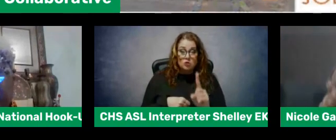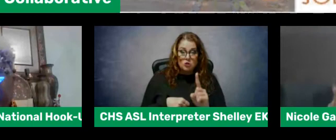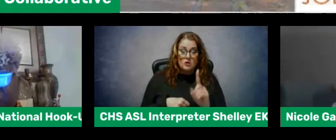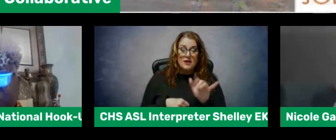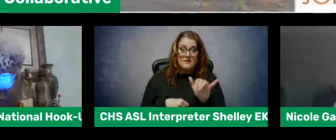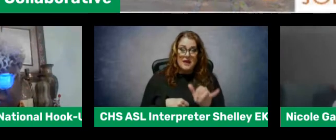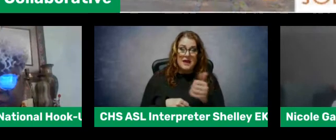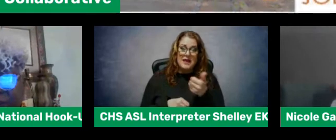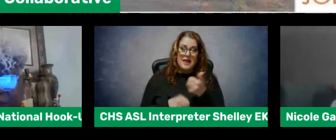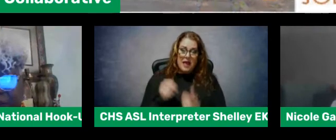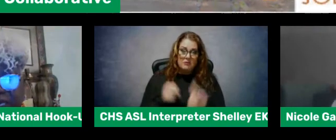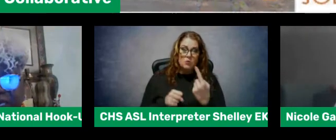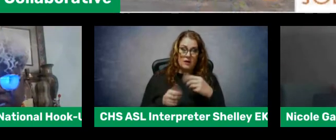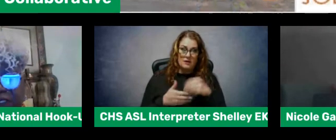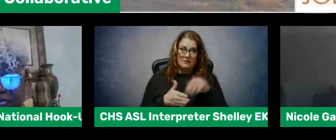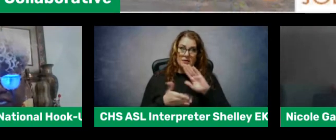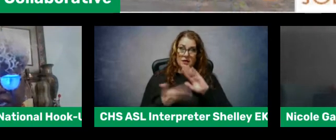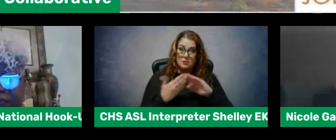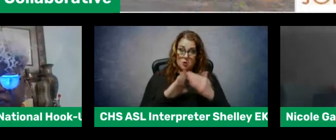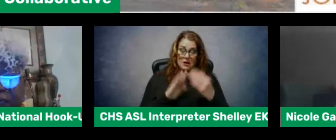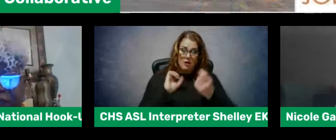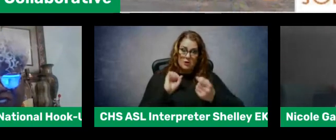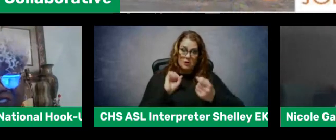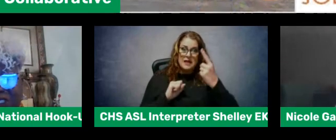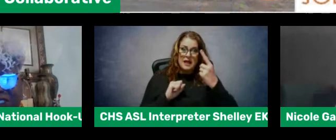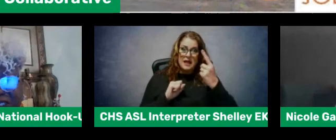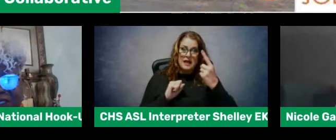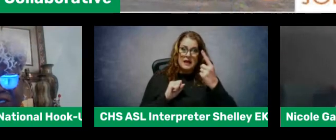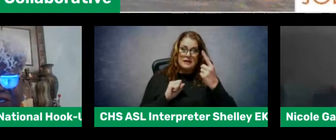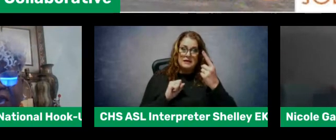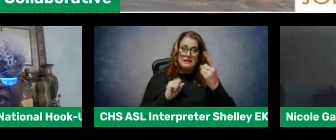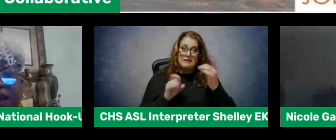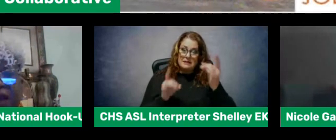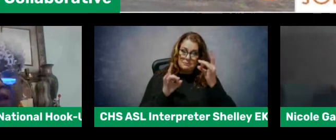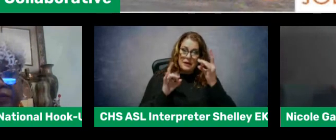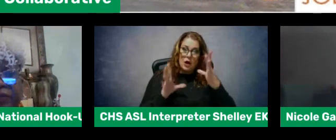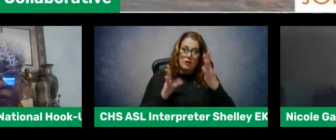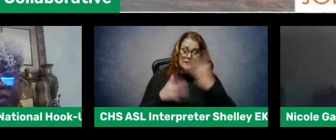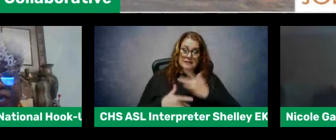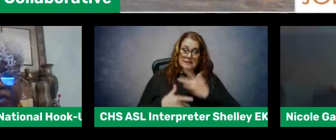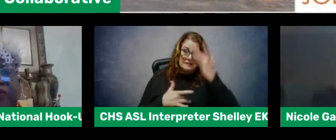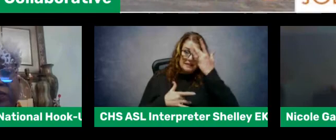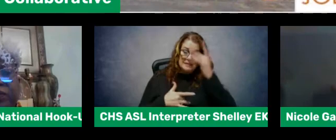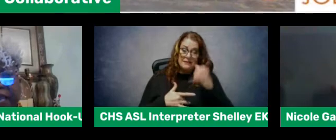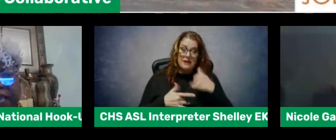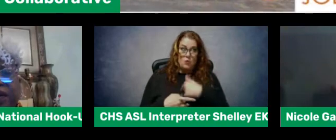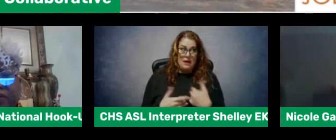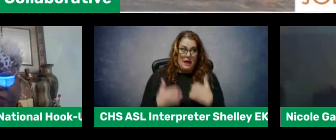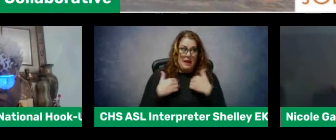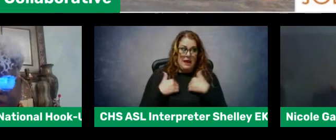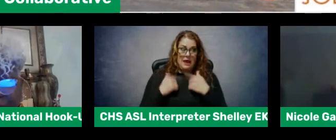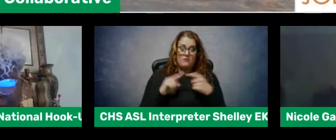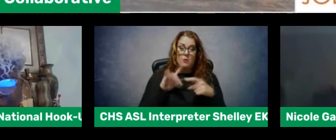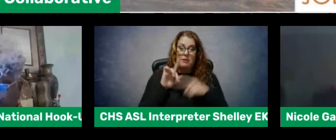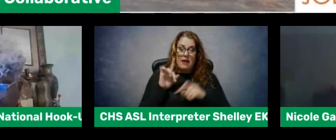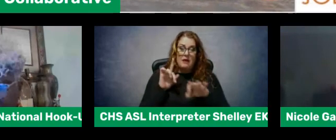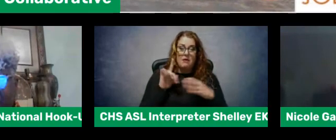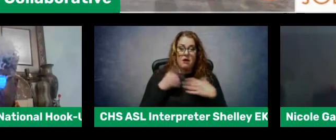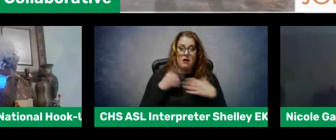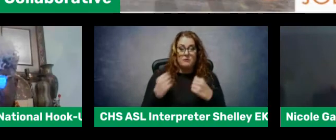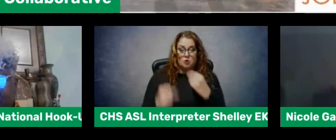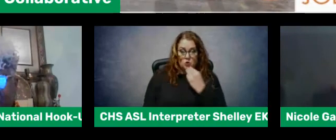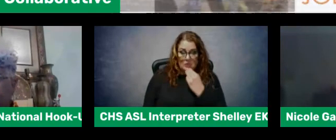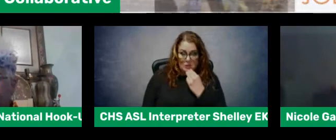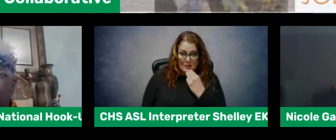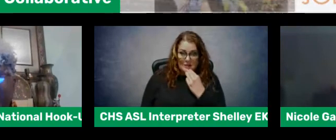that everyone in this community understand the perilous diseases that we have from lack of nutrition.